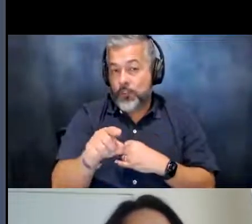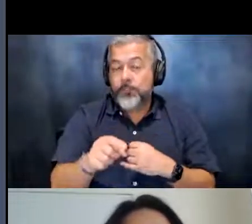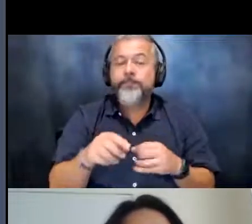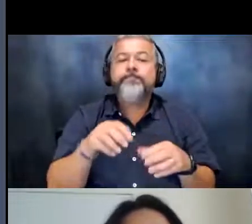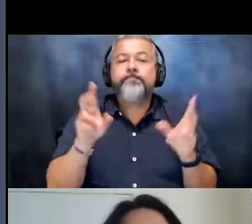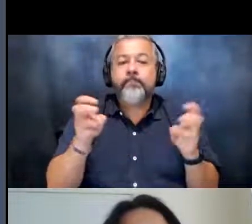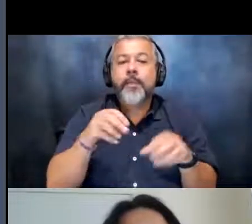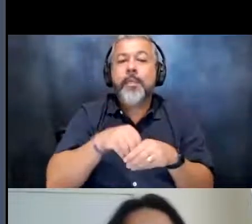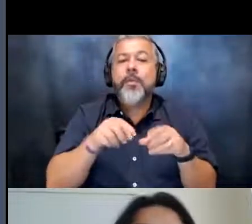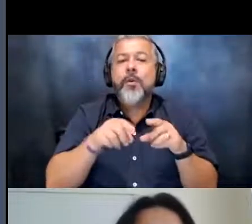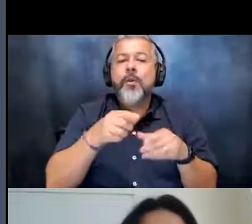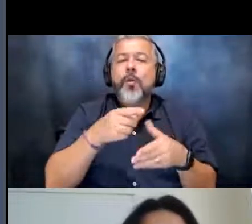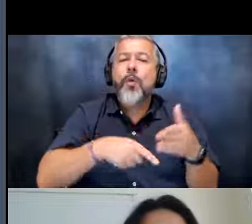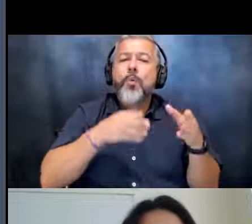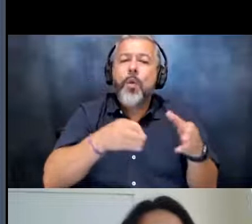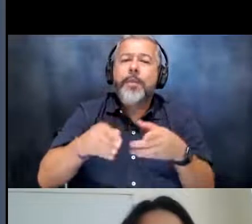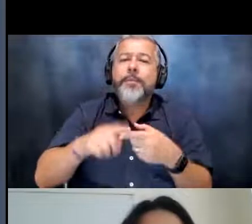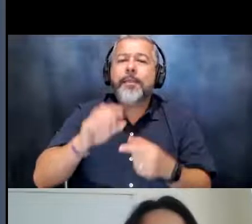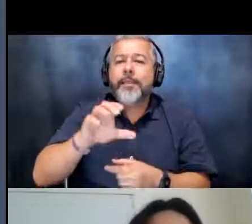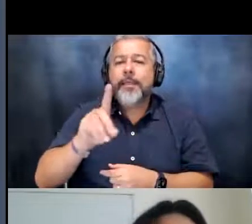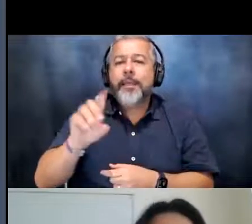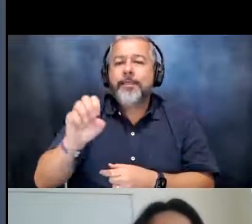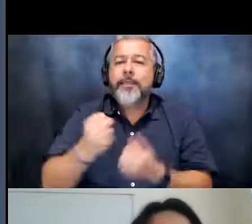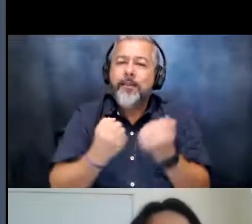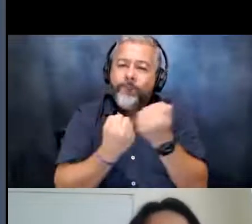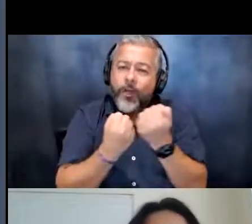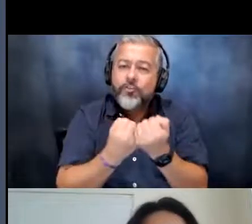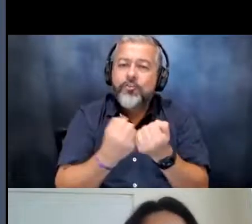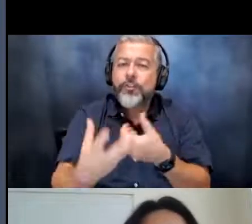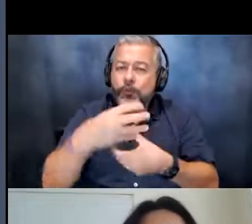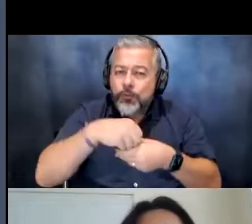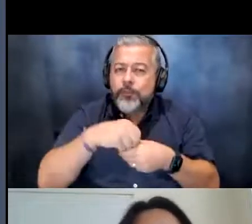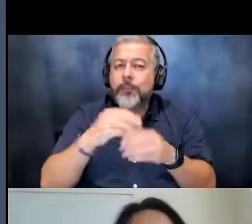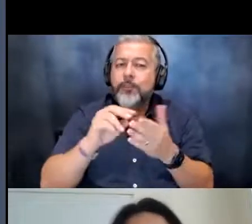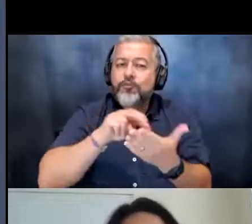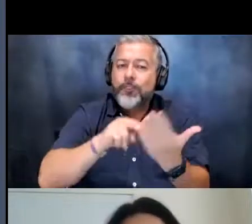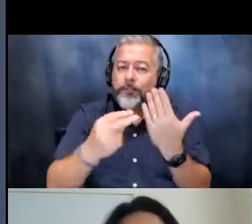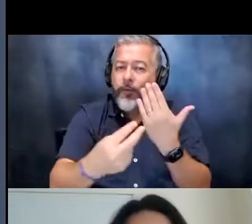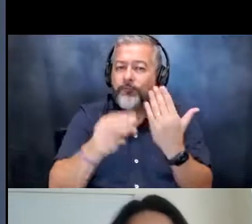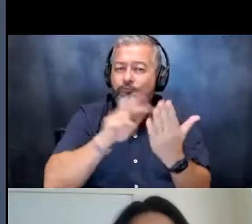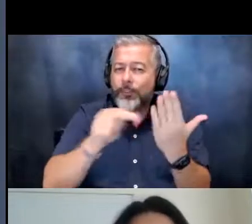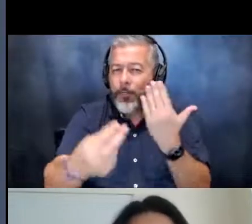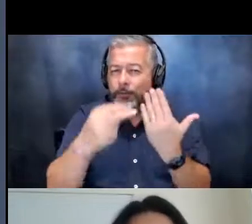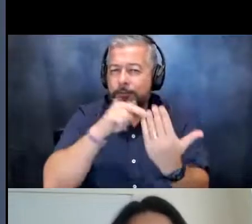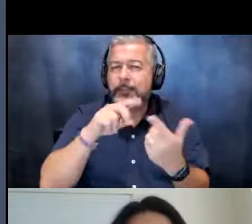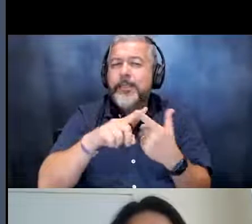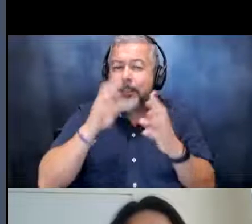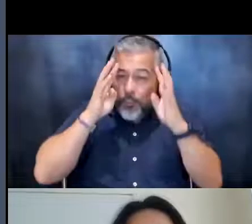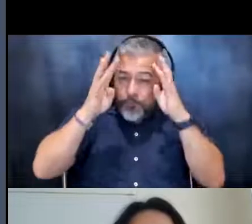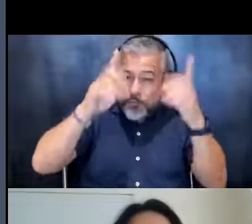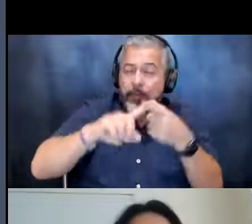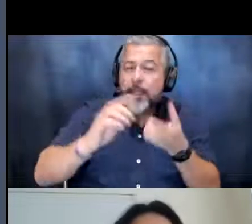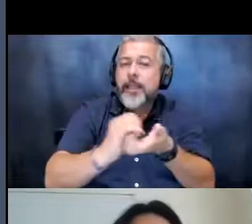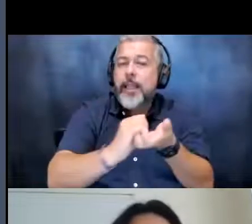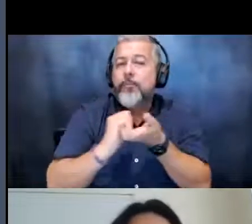can CDSS foster inclusivity, transparency, innovation, and ultimately collaboration? So